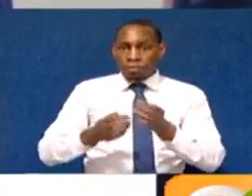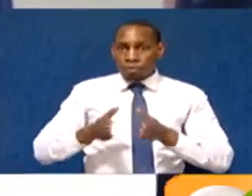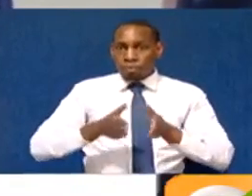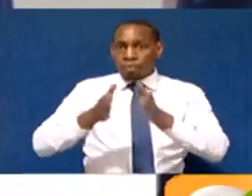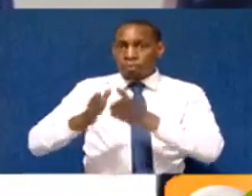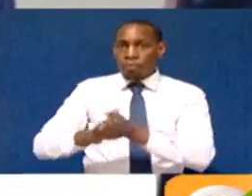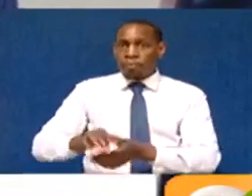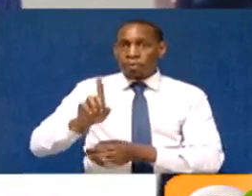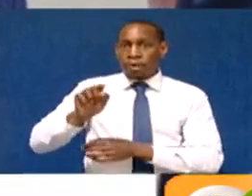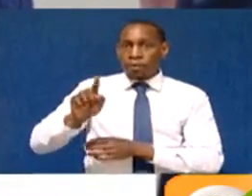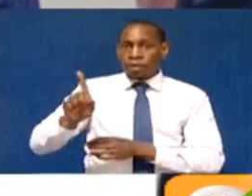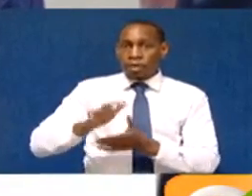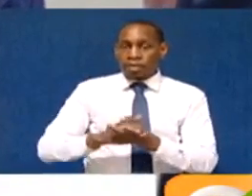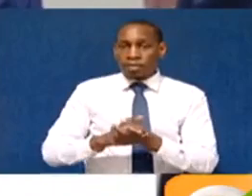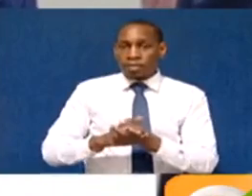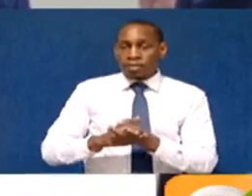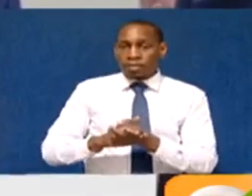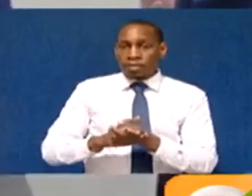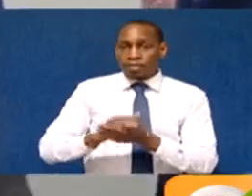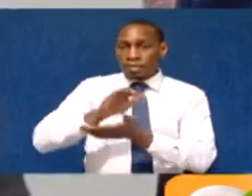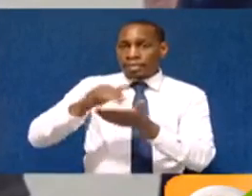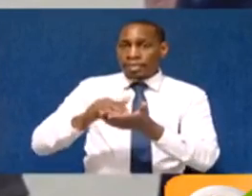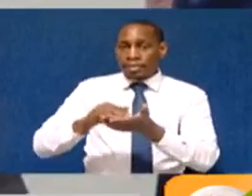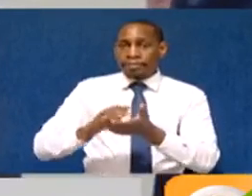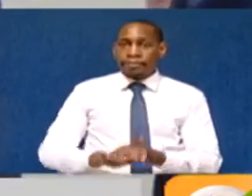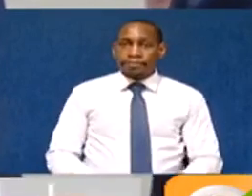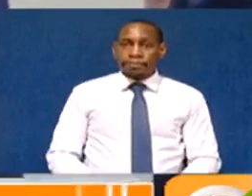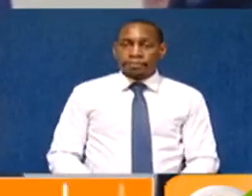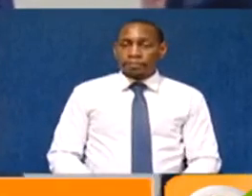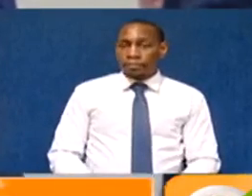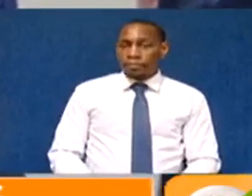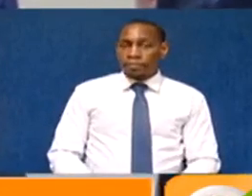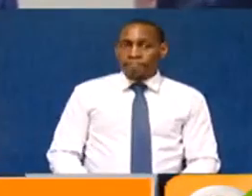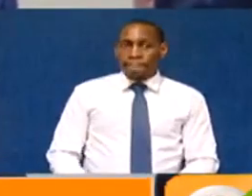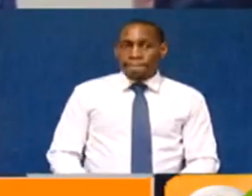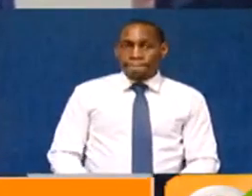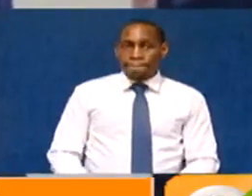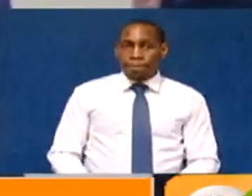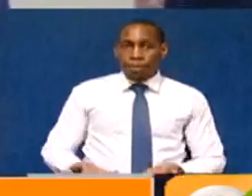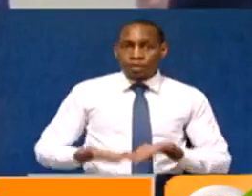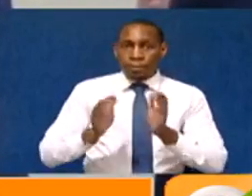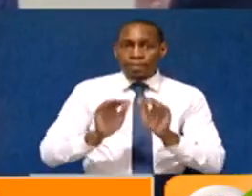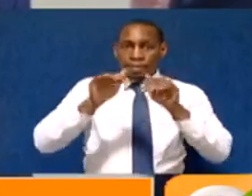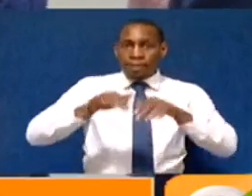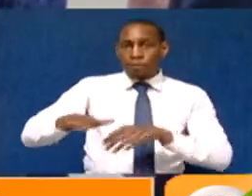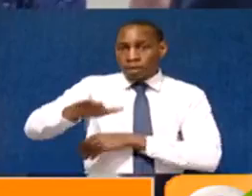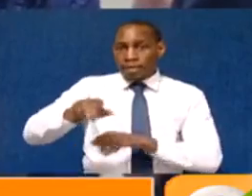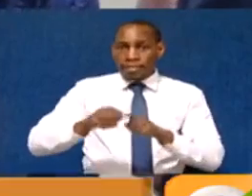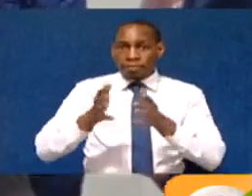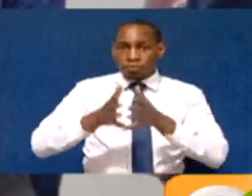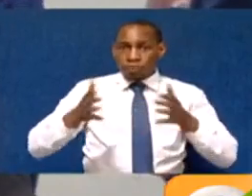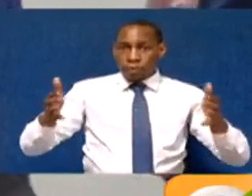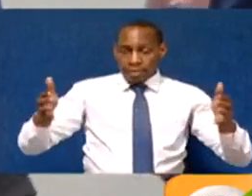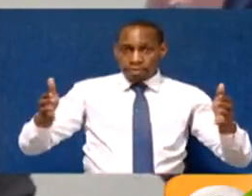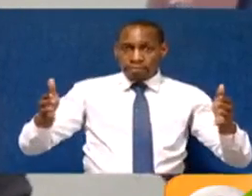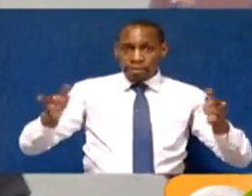1.1 billion shillings trauma center, as well as others. We have provided berms on locations. We have